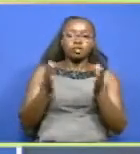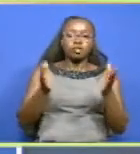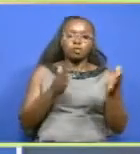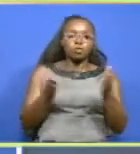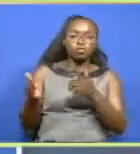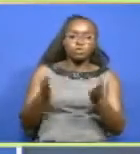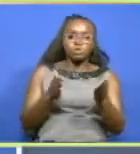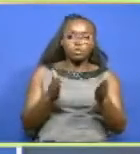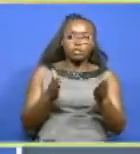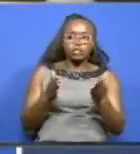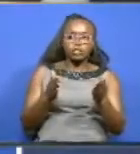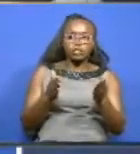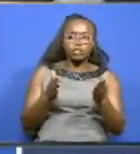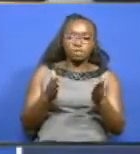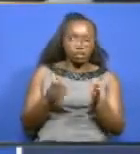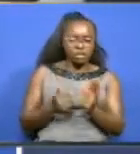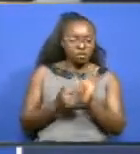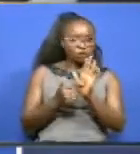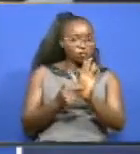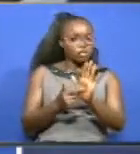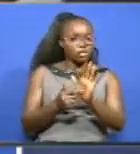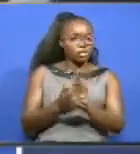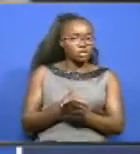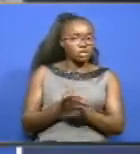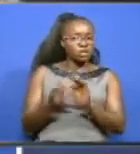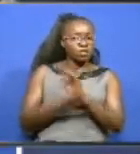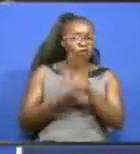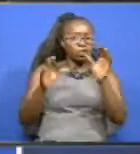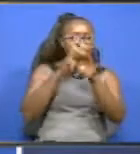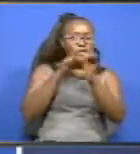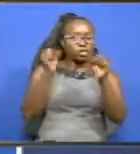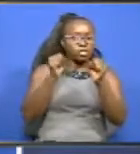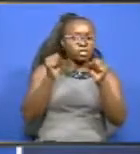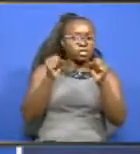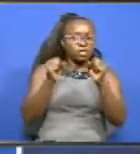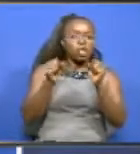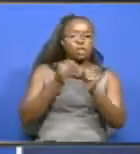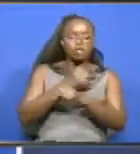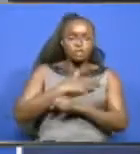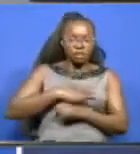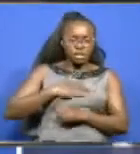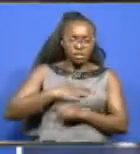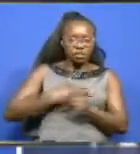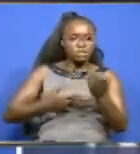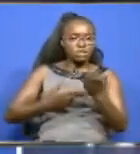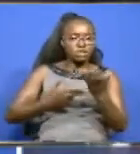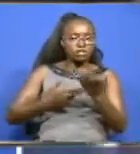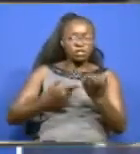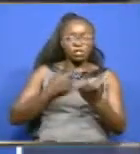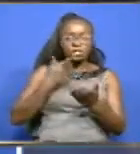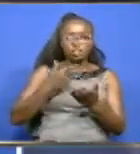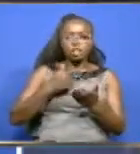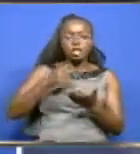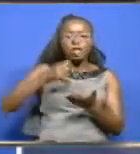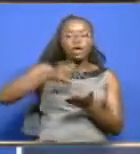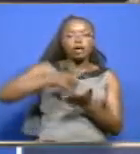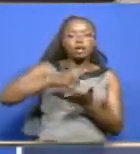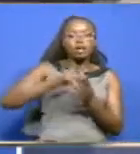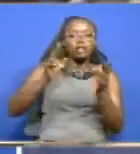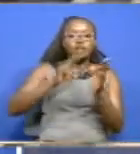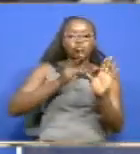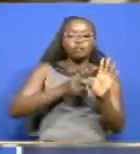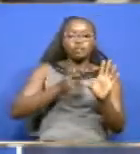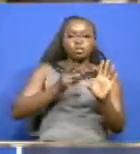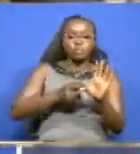that are presented. Iranian Vice President for Science and Technology Surena Sattari says Iran is ready to participate